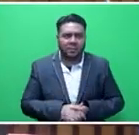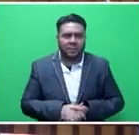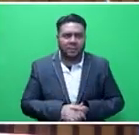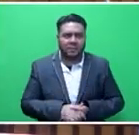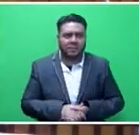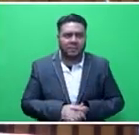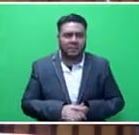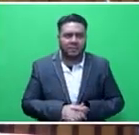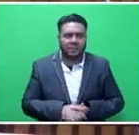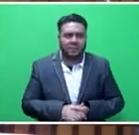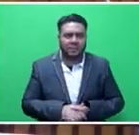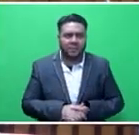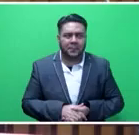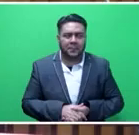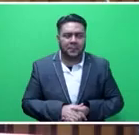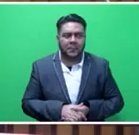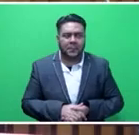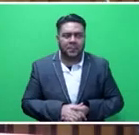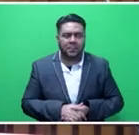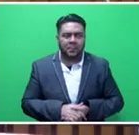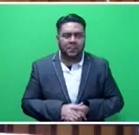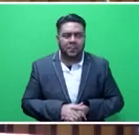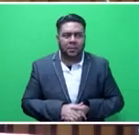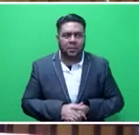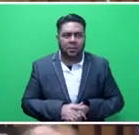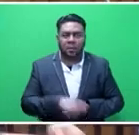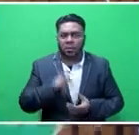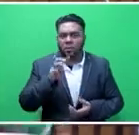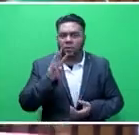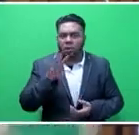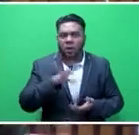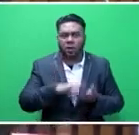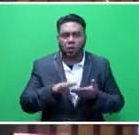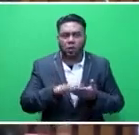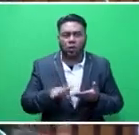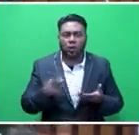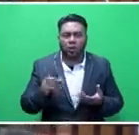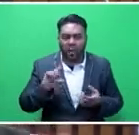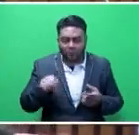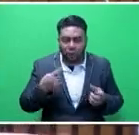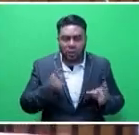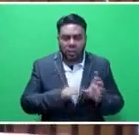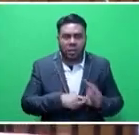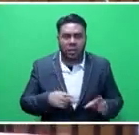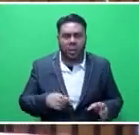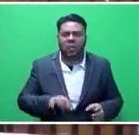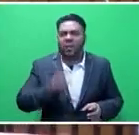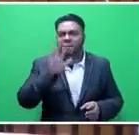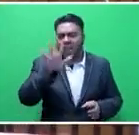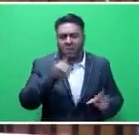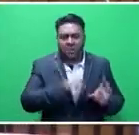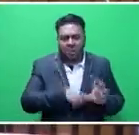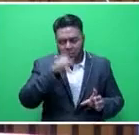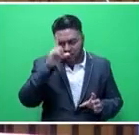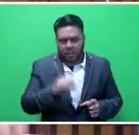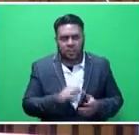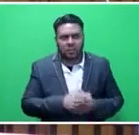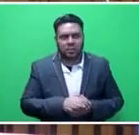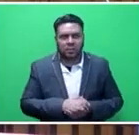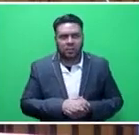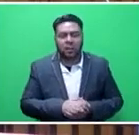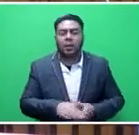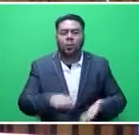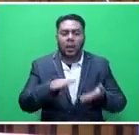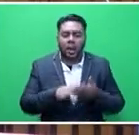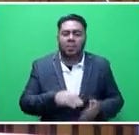So that they go out trudging off in their boat for $300-400, get it every year. Now they can get it for 5 years. That's going to